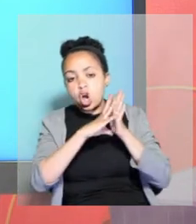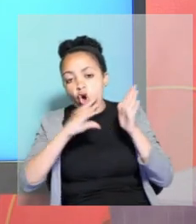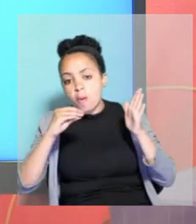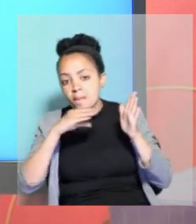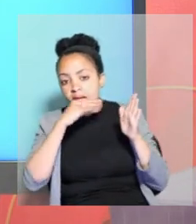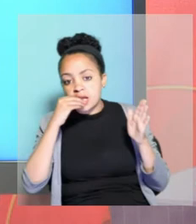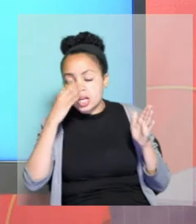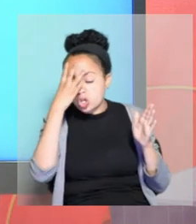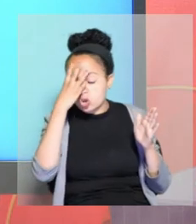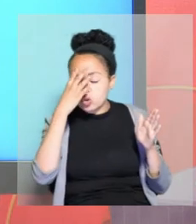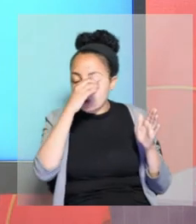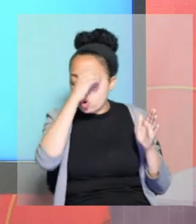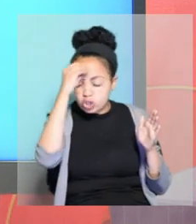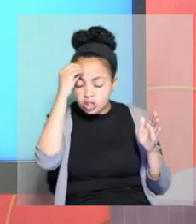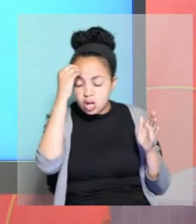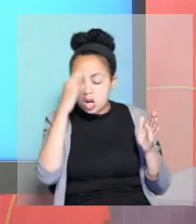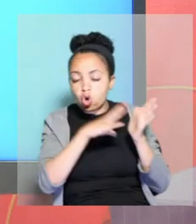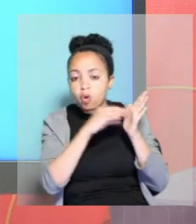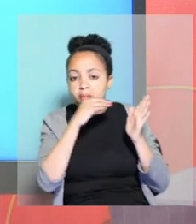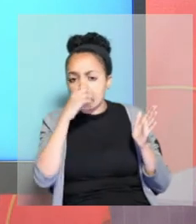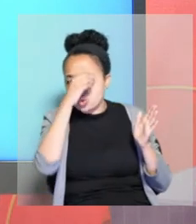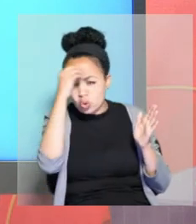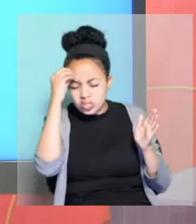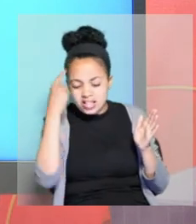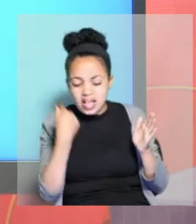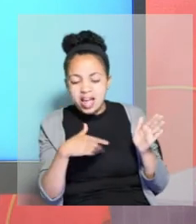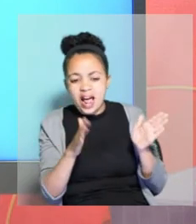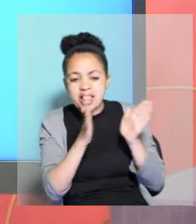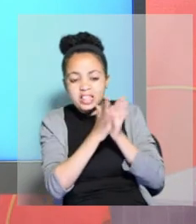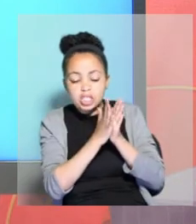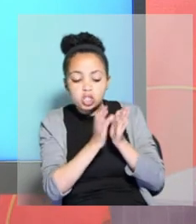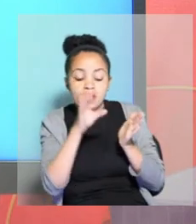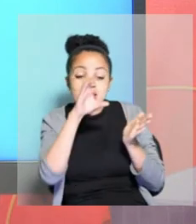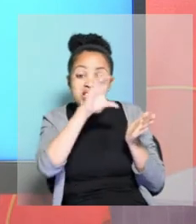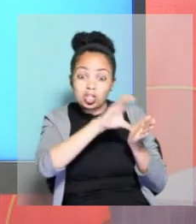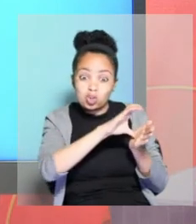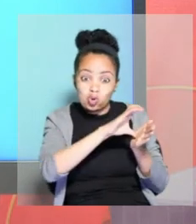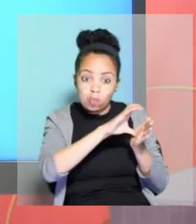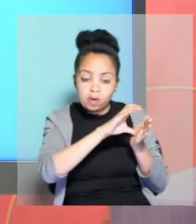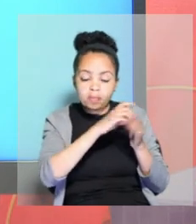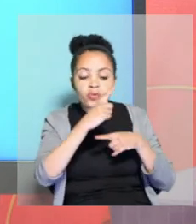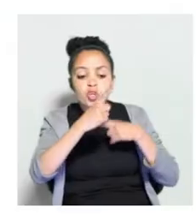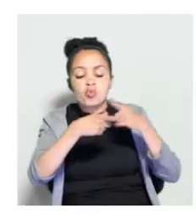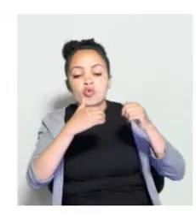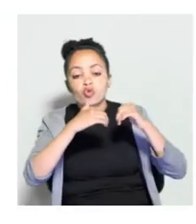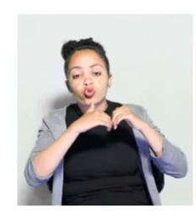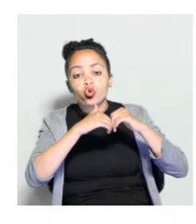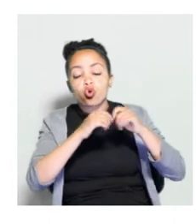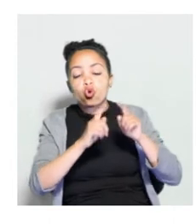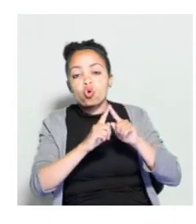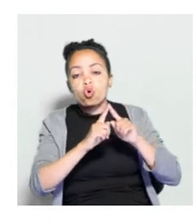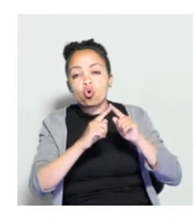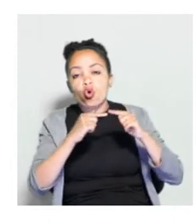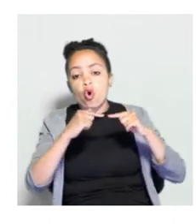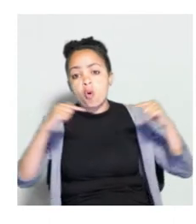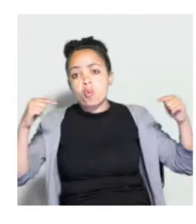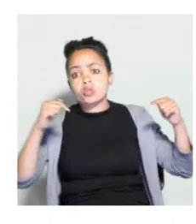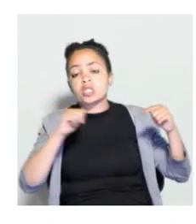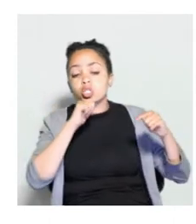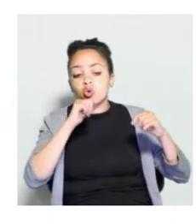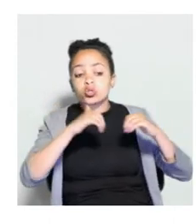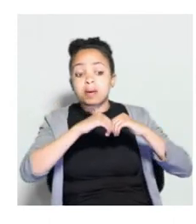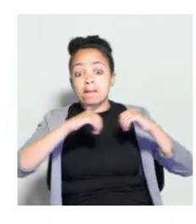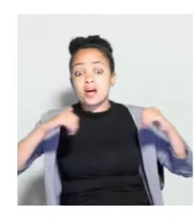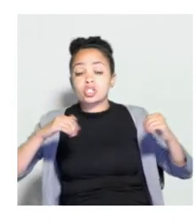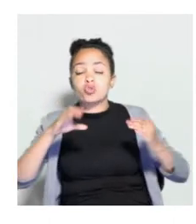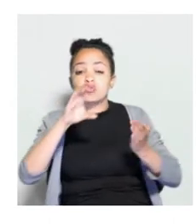in the original copy in the original other attached by centromere move to opposite pole there is no separation of